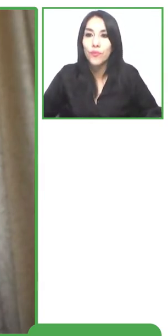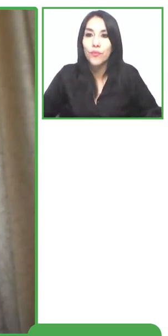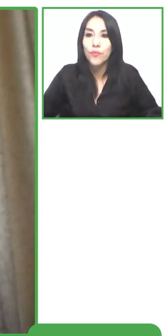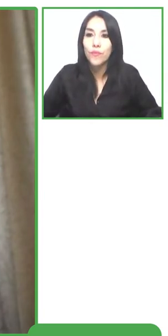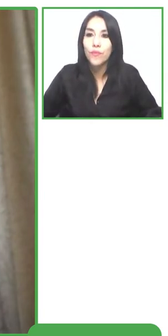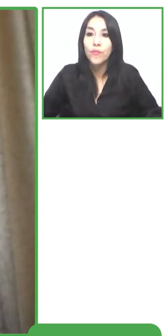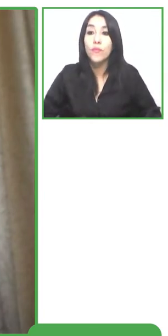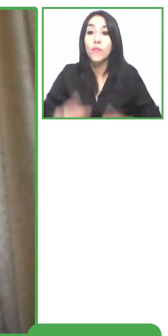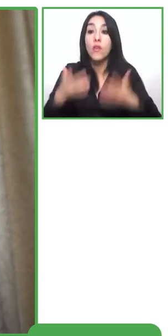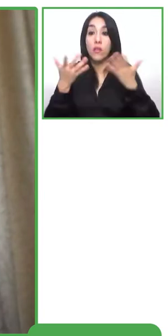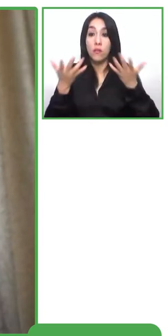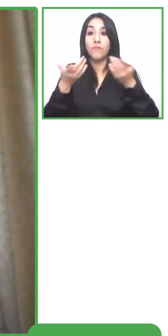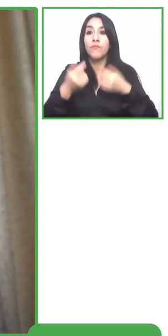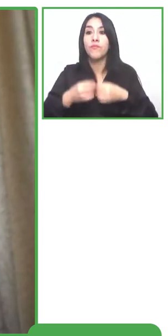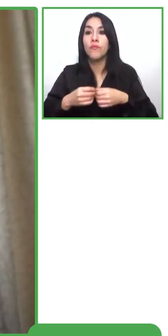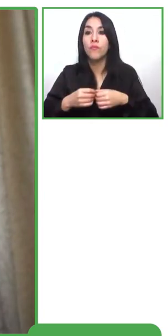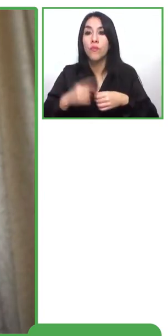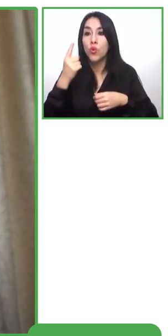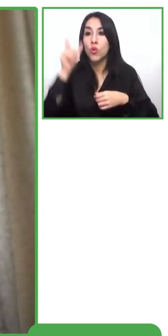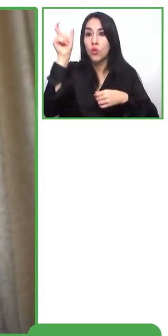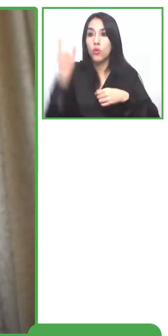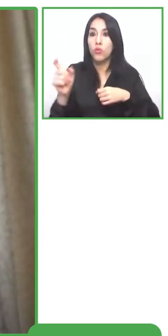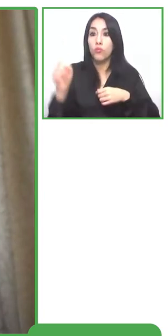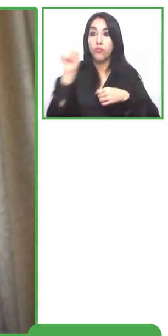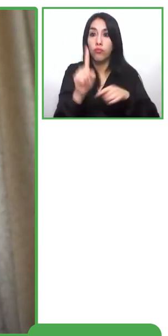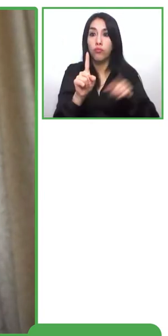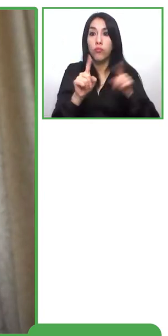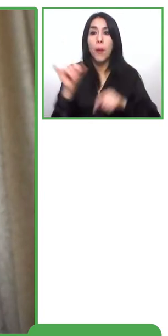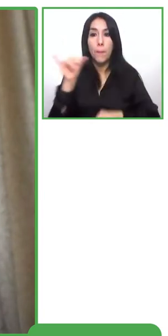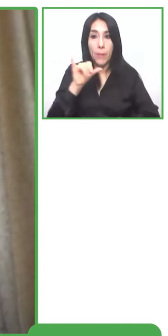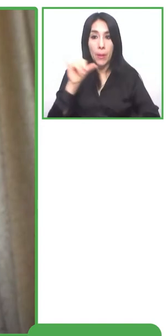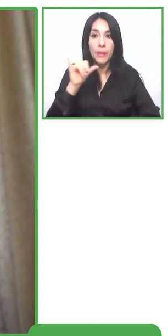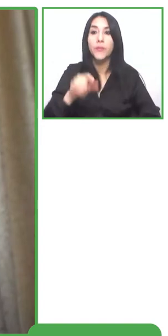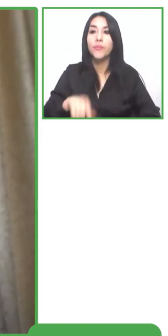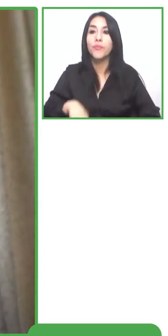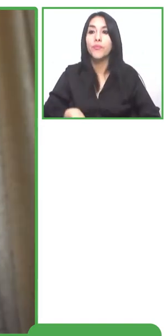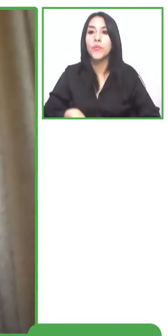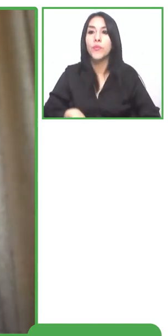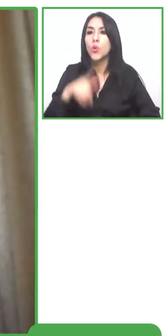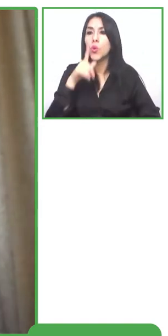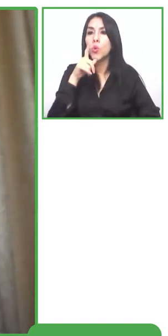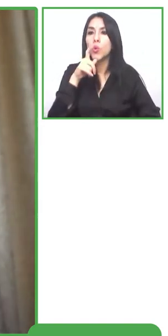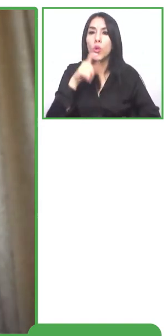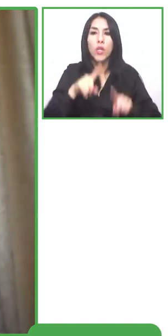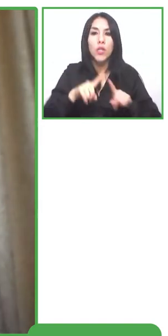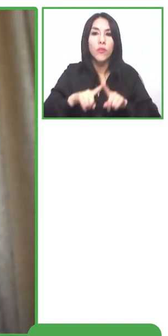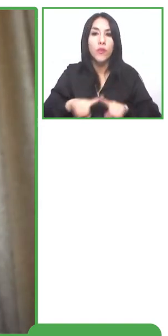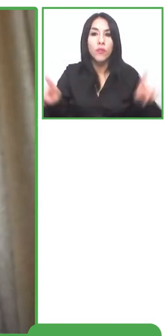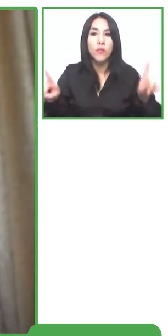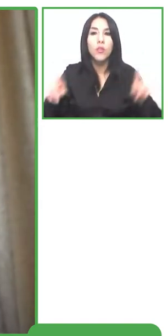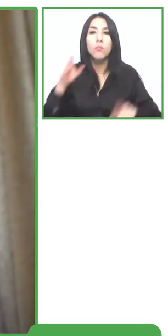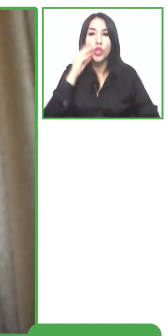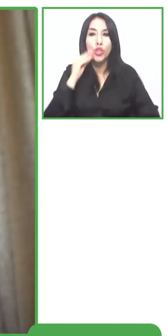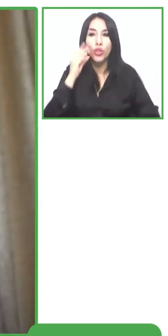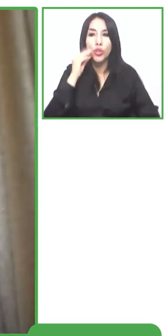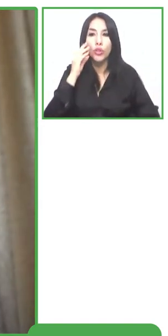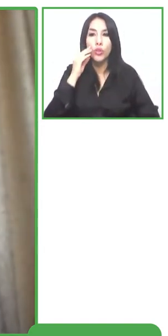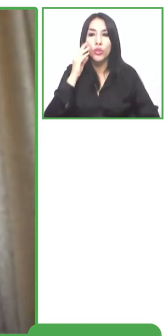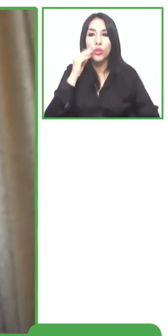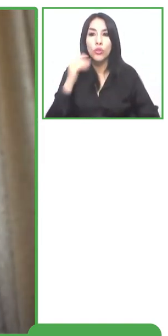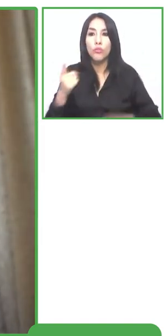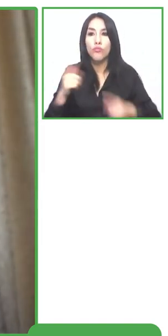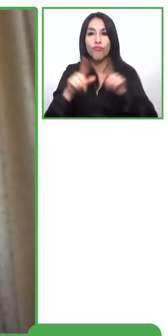In this panel, we'll also be listening about other perspectives about training,